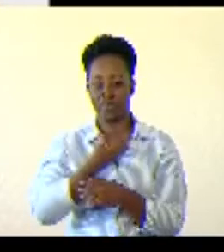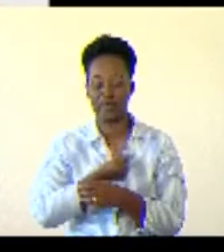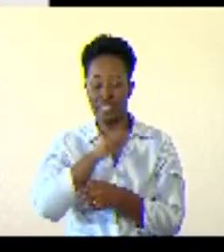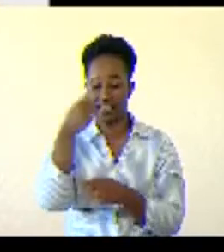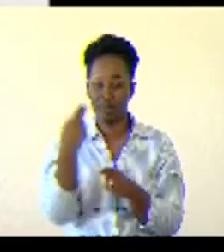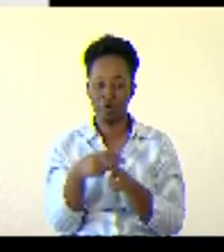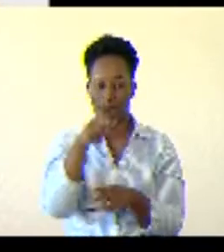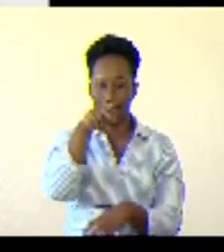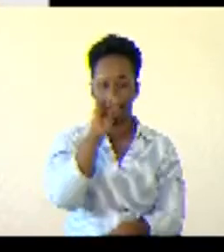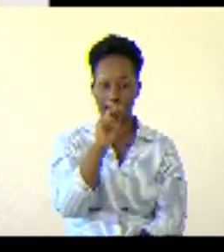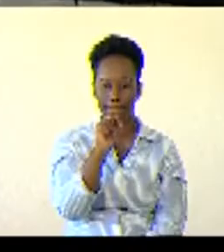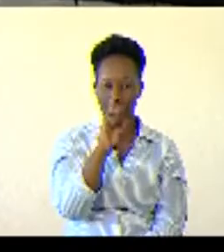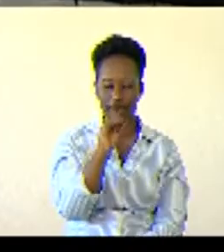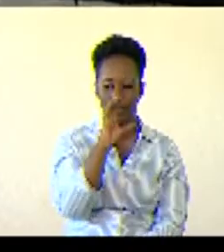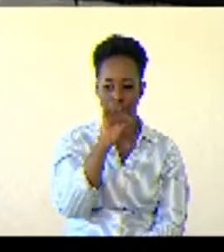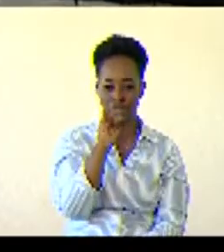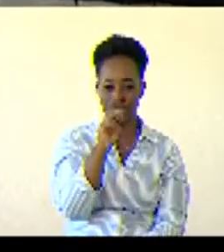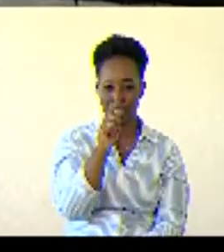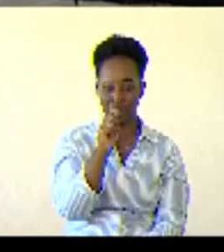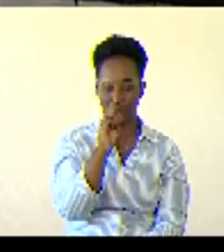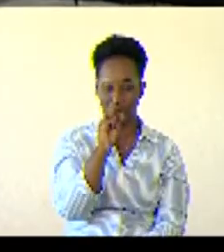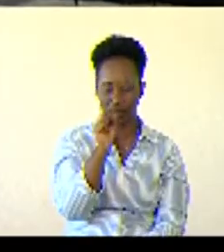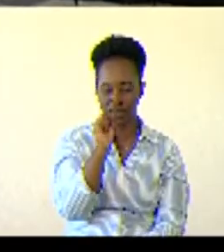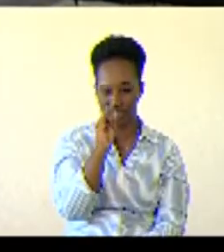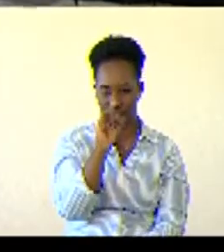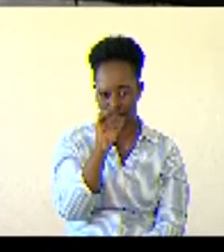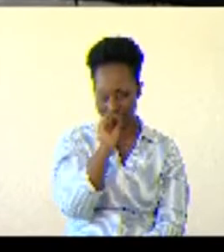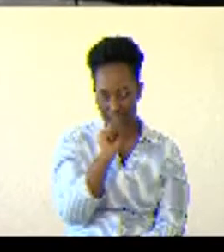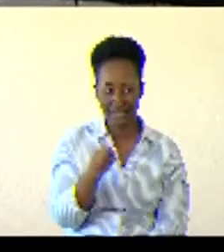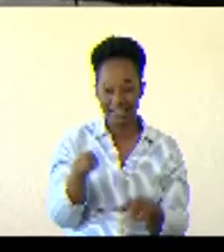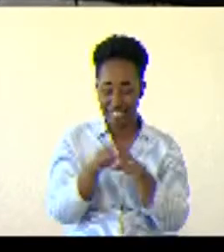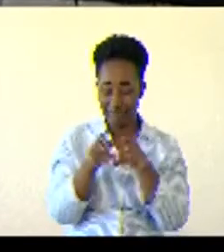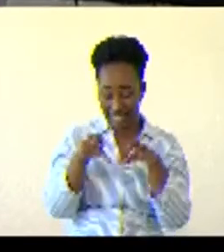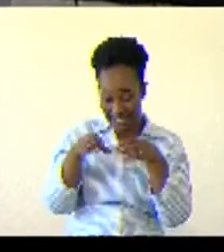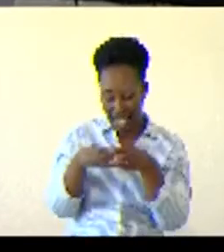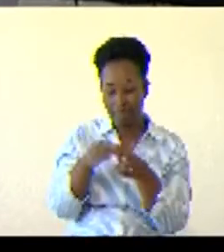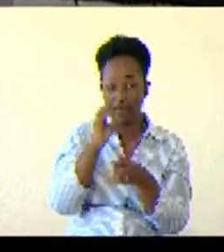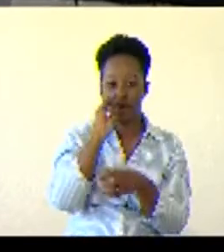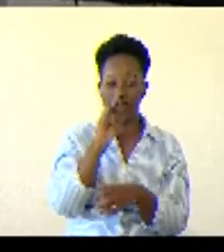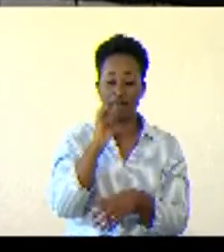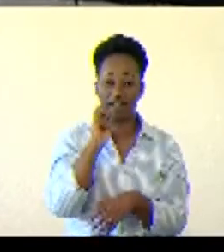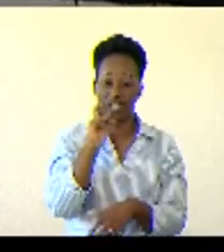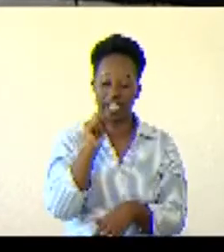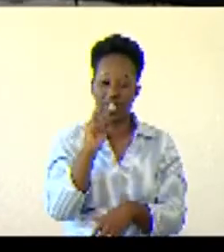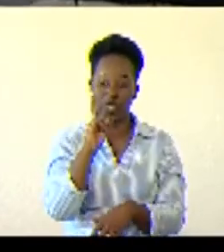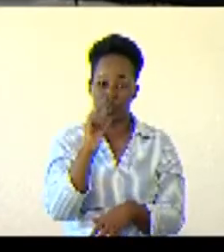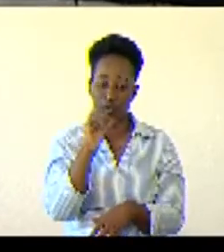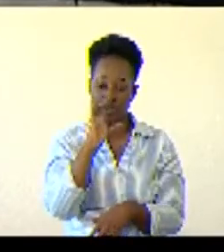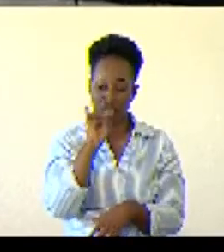pinocytosis. Pinocytosis is a type of endocytosis that